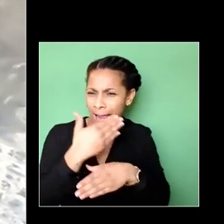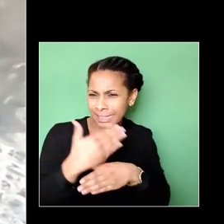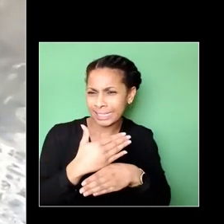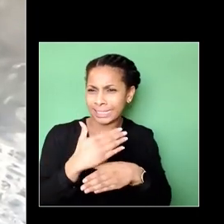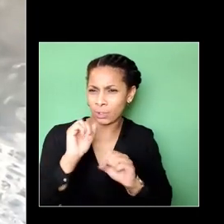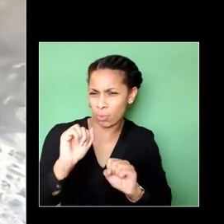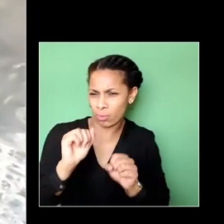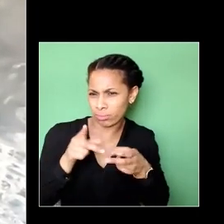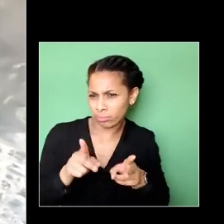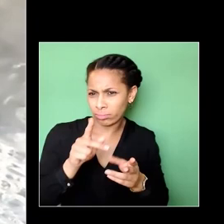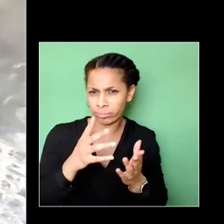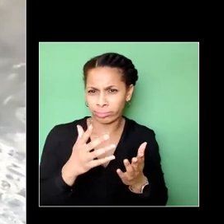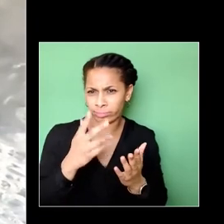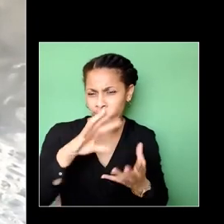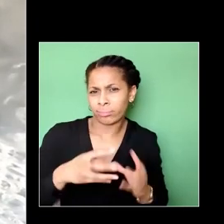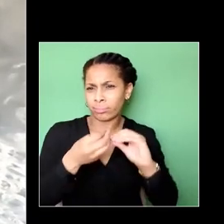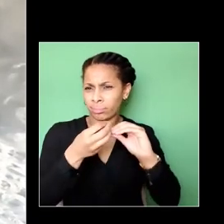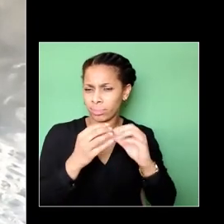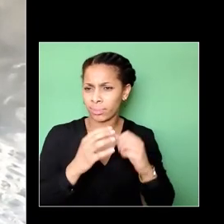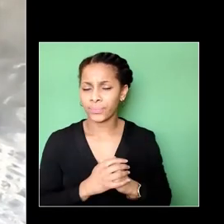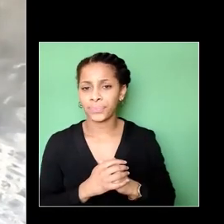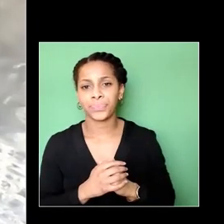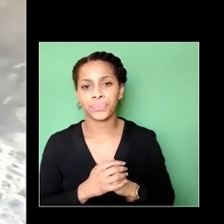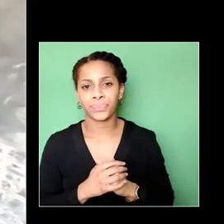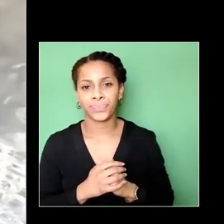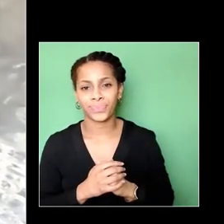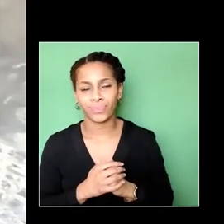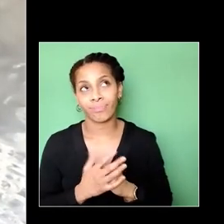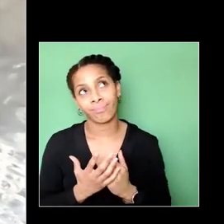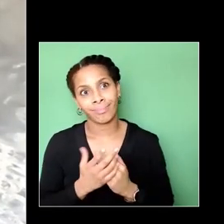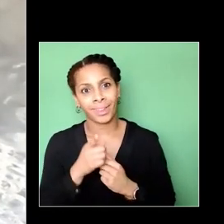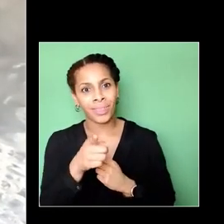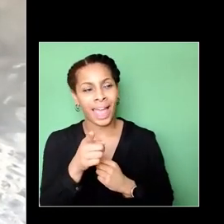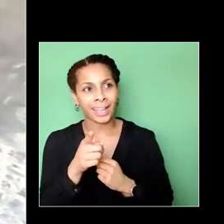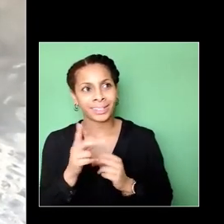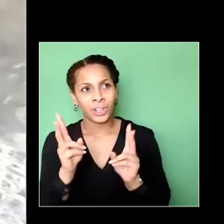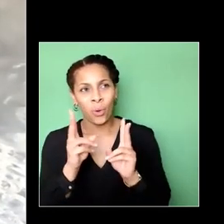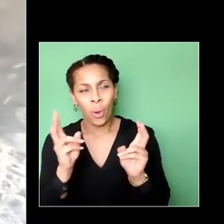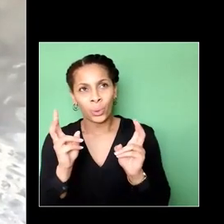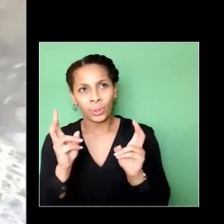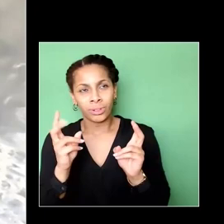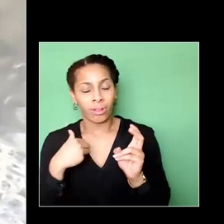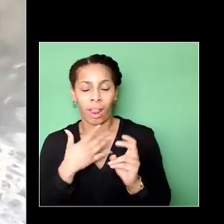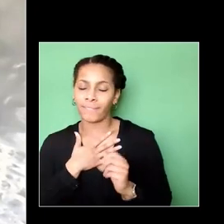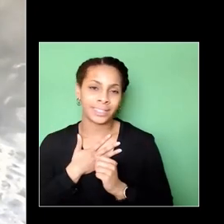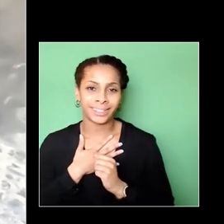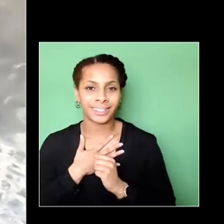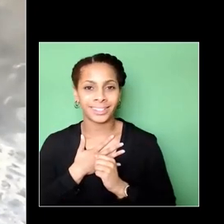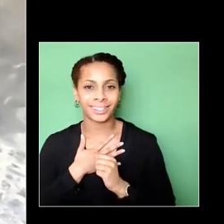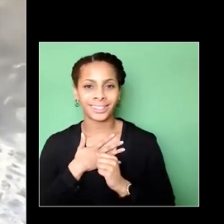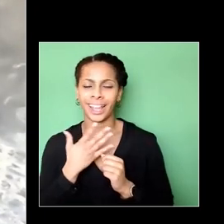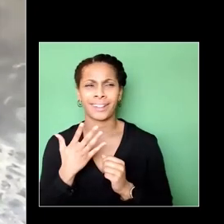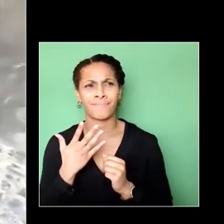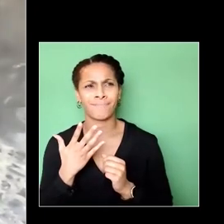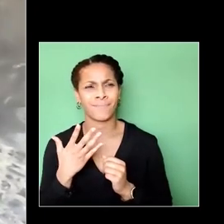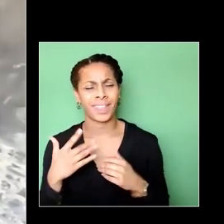Mm-hmm. I think of it as, no, I love that quote. And I really, it's lovely to hear that, hear